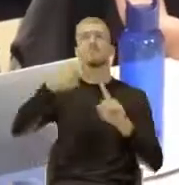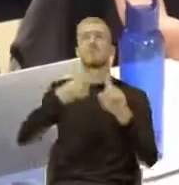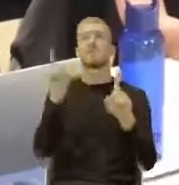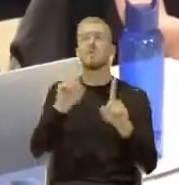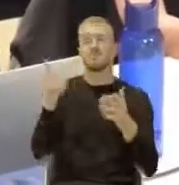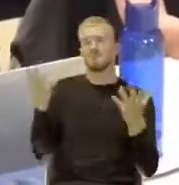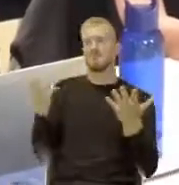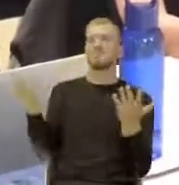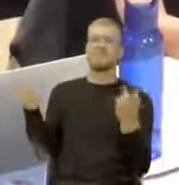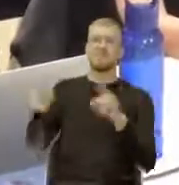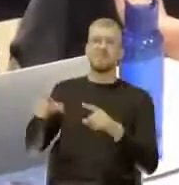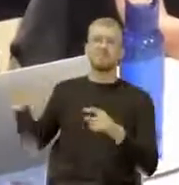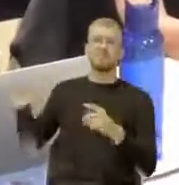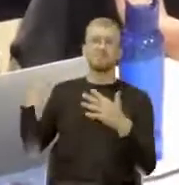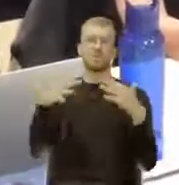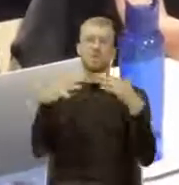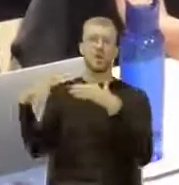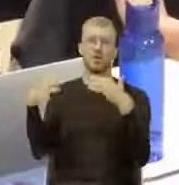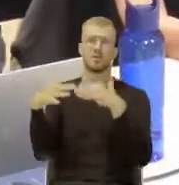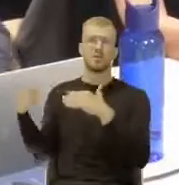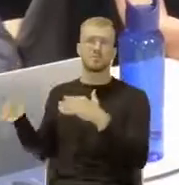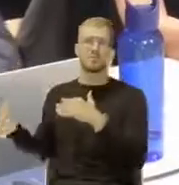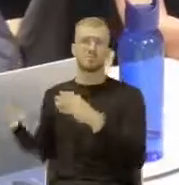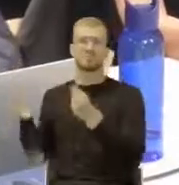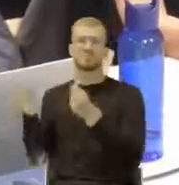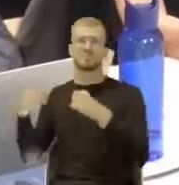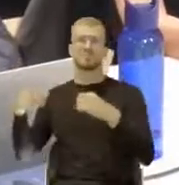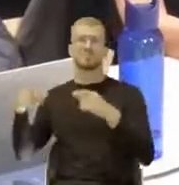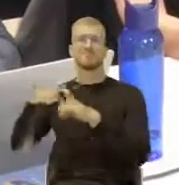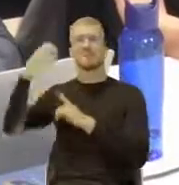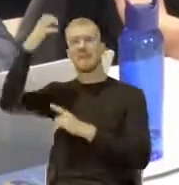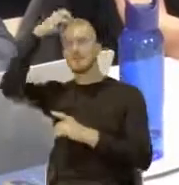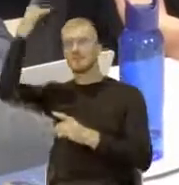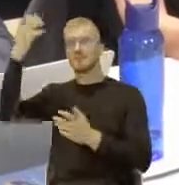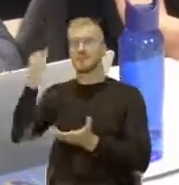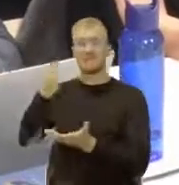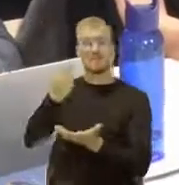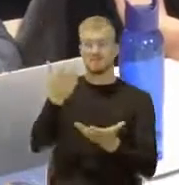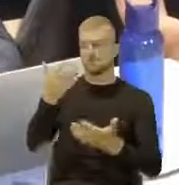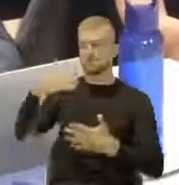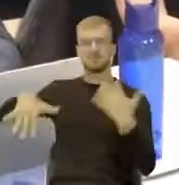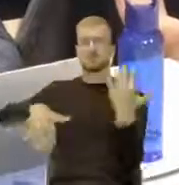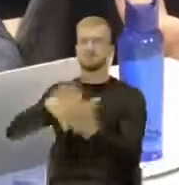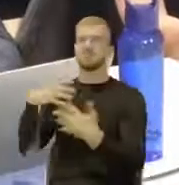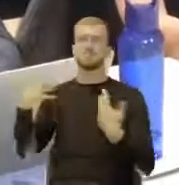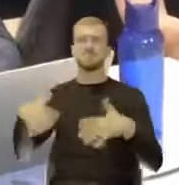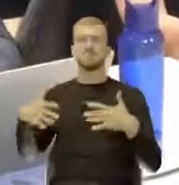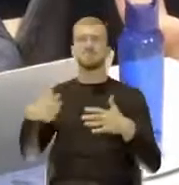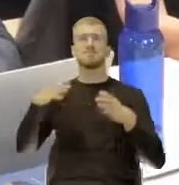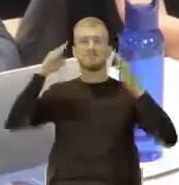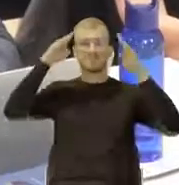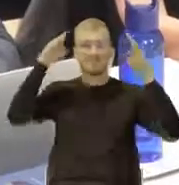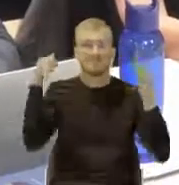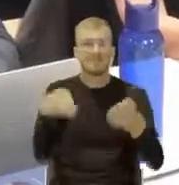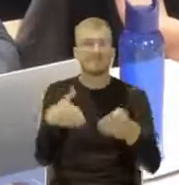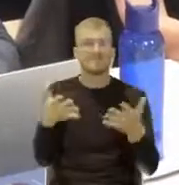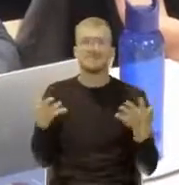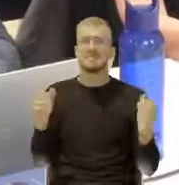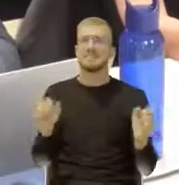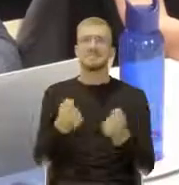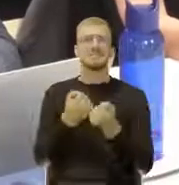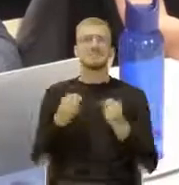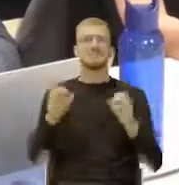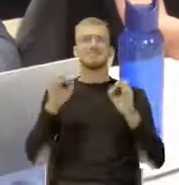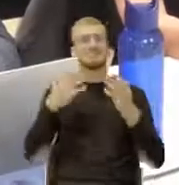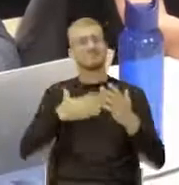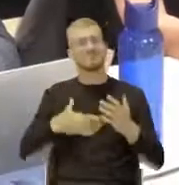four lines of effort that will help implement this. First, effective localization requires channeling a larger portion of